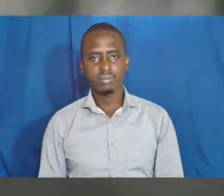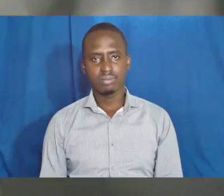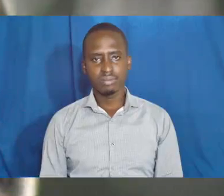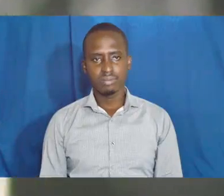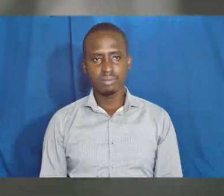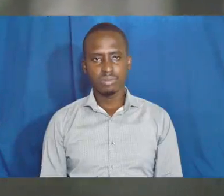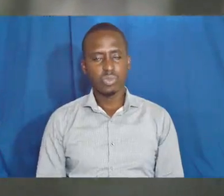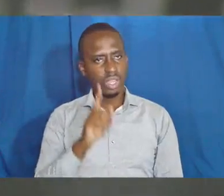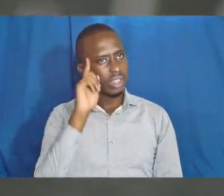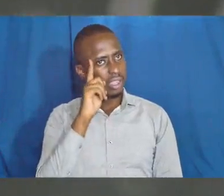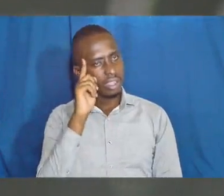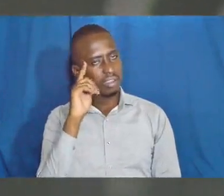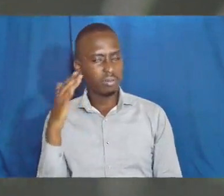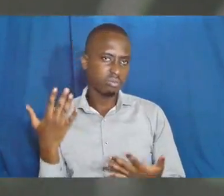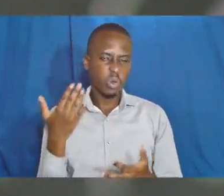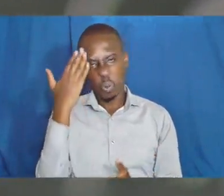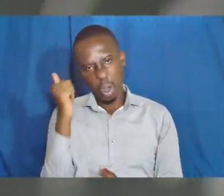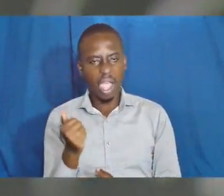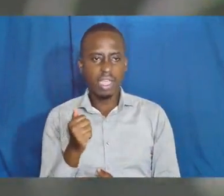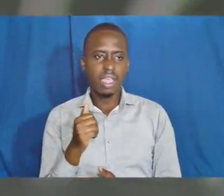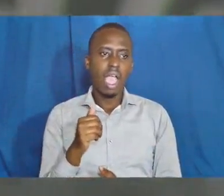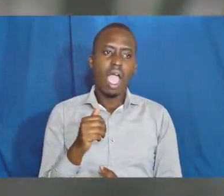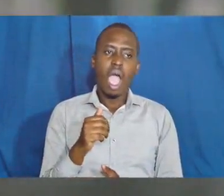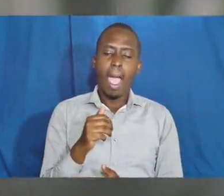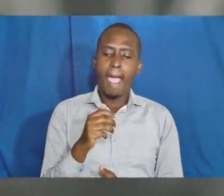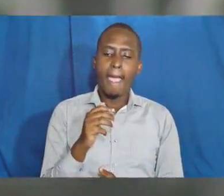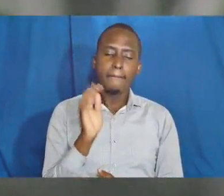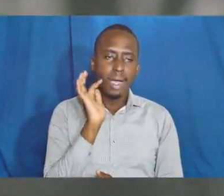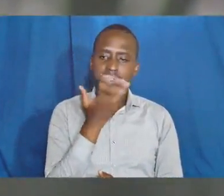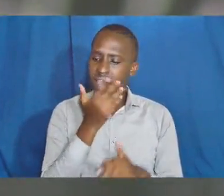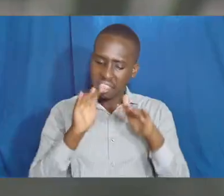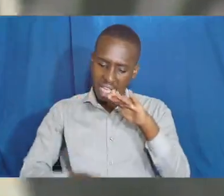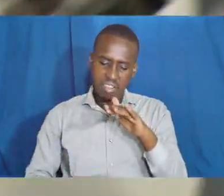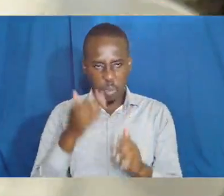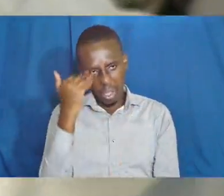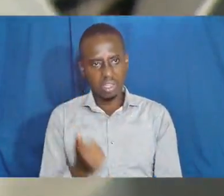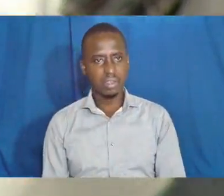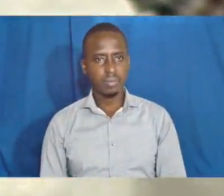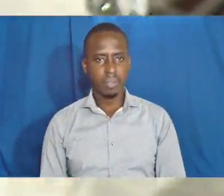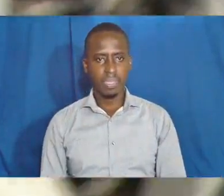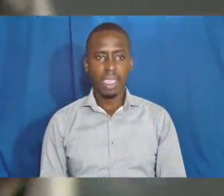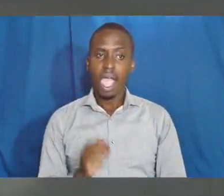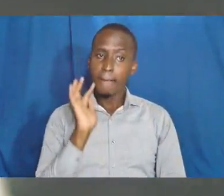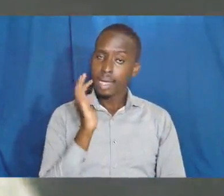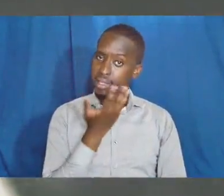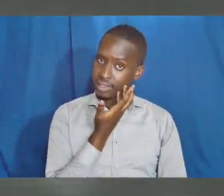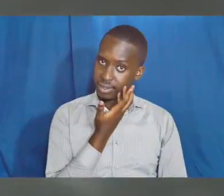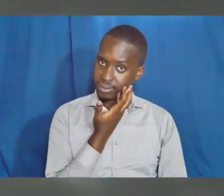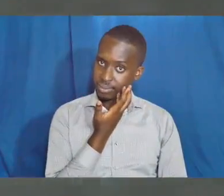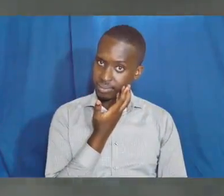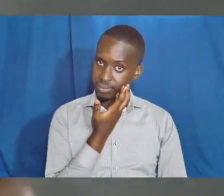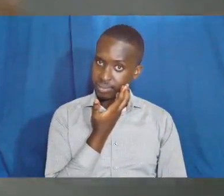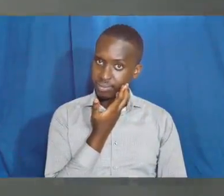Can you suggest why the water goes down? Good. So the water